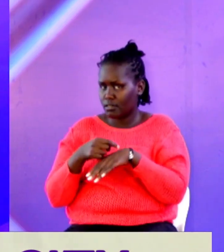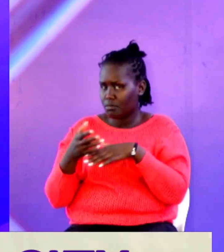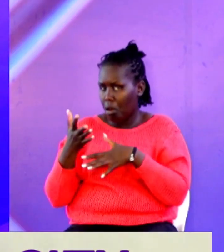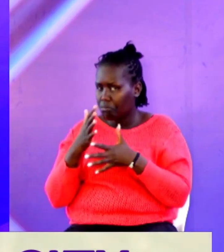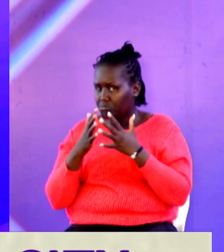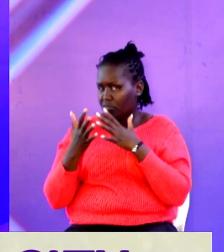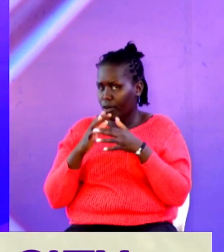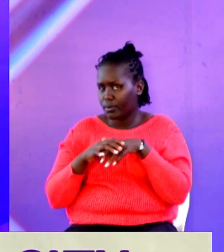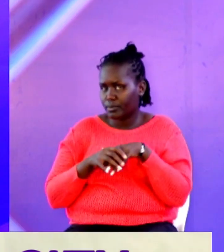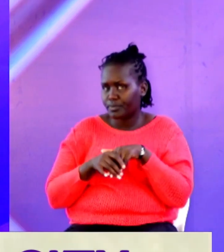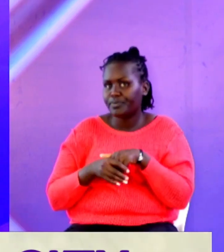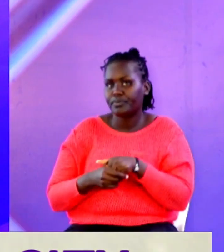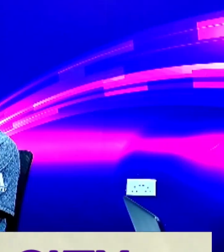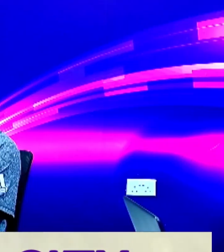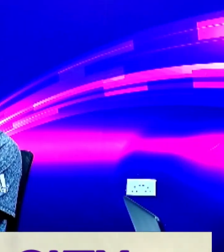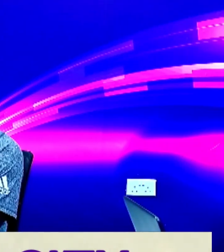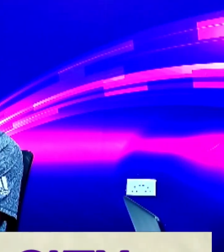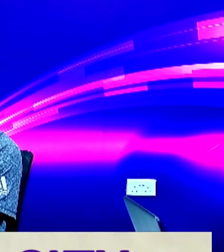season?